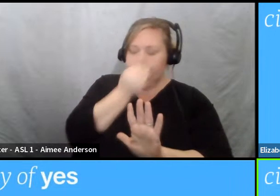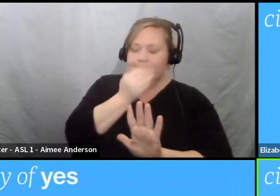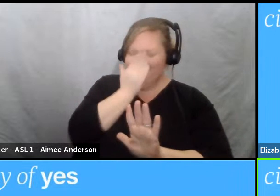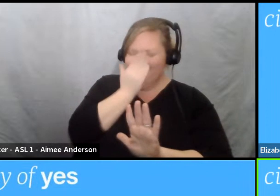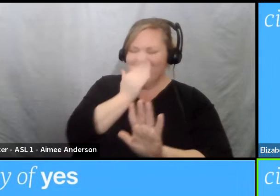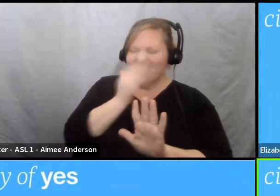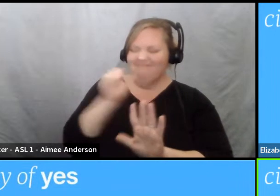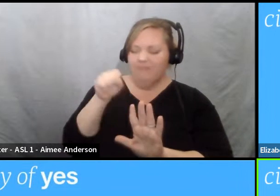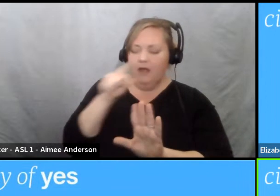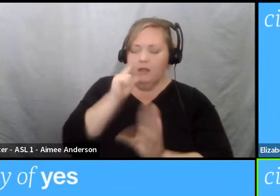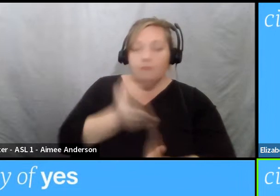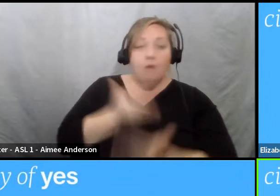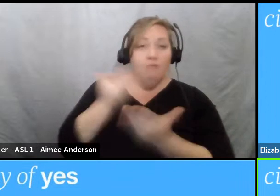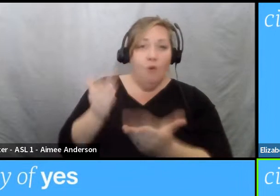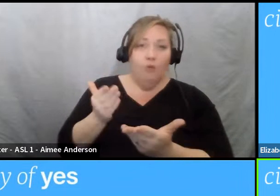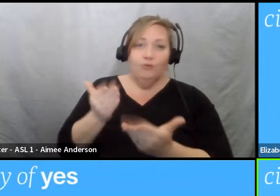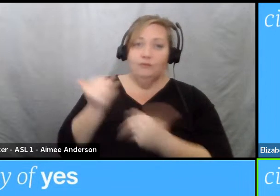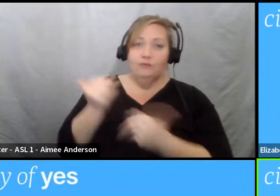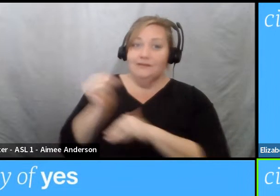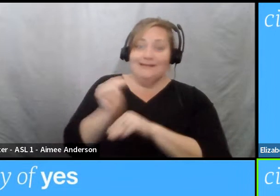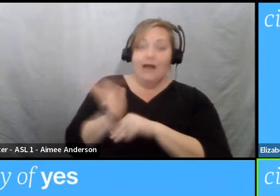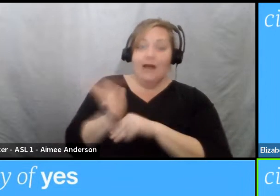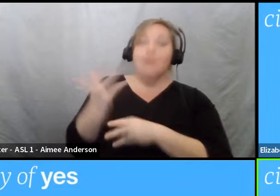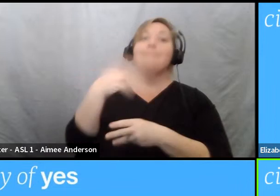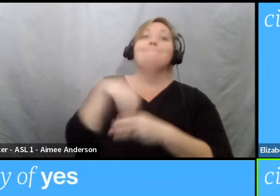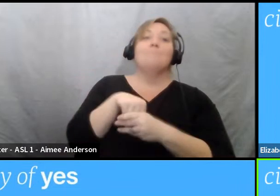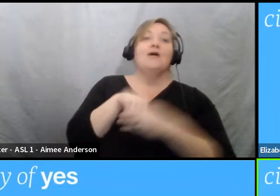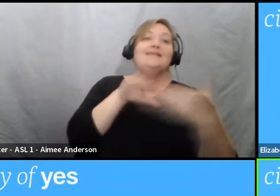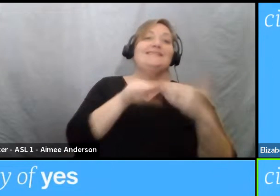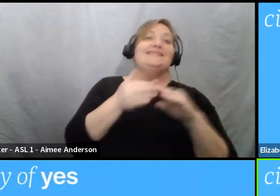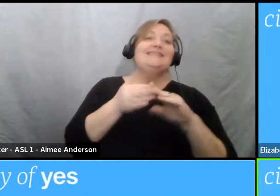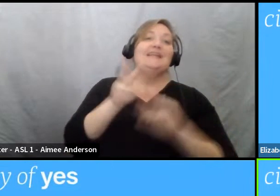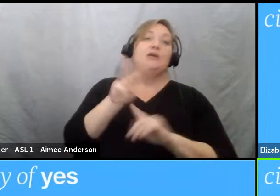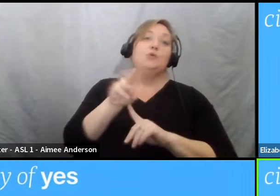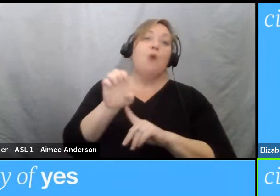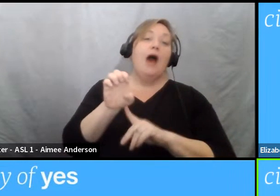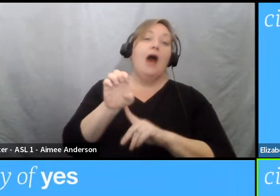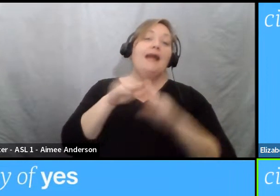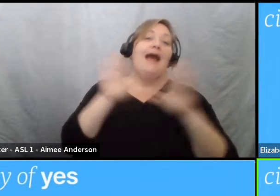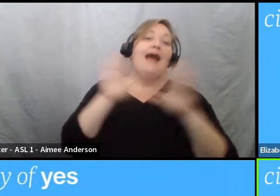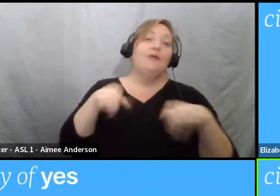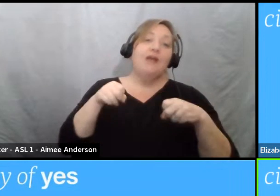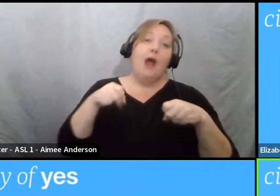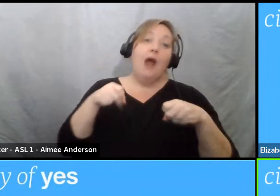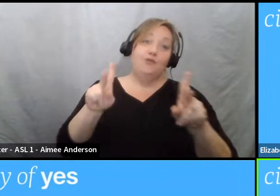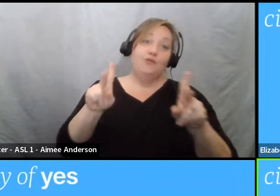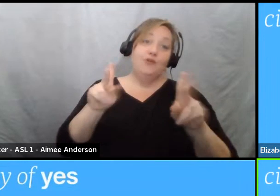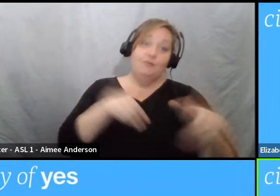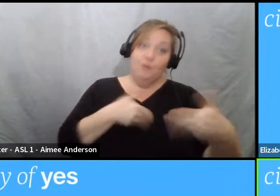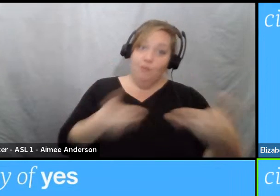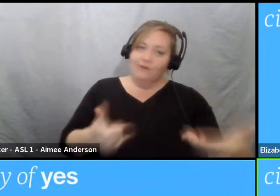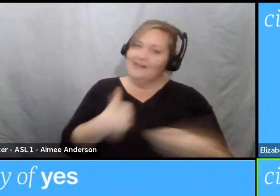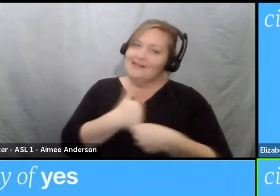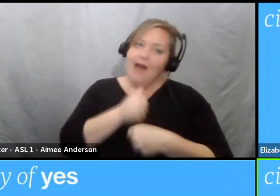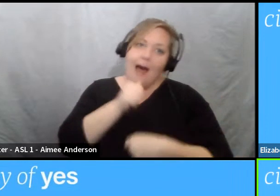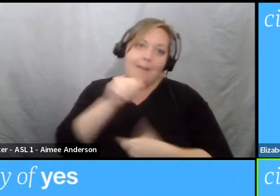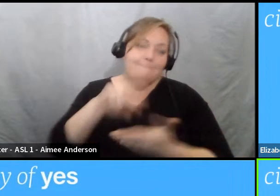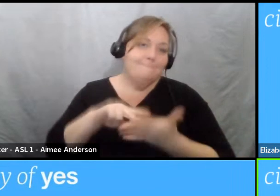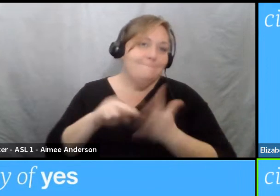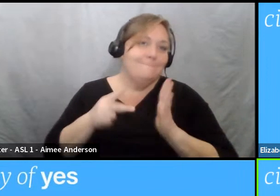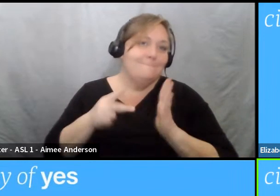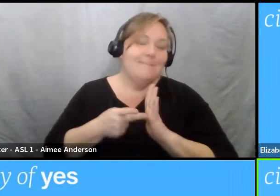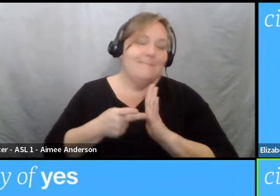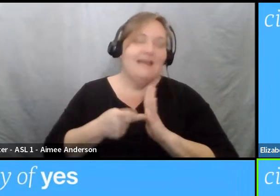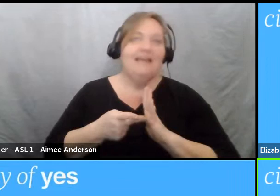The proposals that we're presenting tonight are part of the citywide housing opportunity proposals. That doesn't mean that there